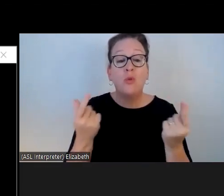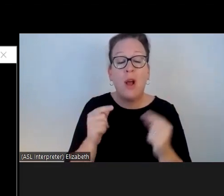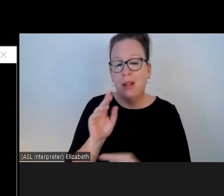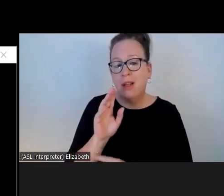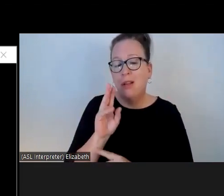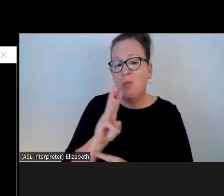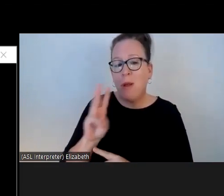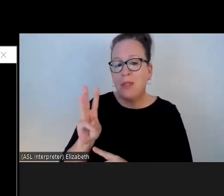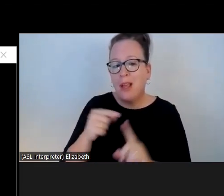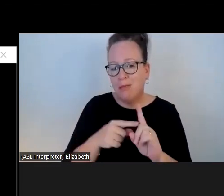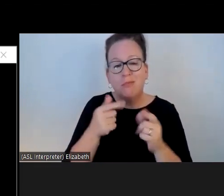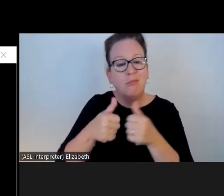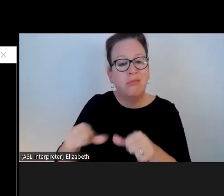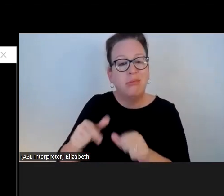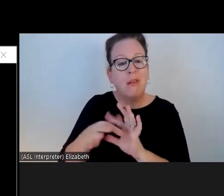also be linked in the chat shortly.